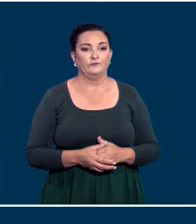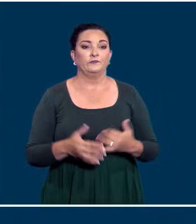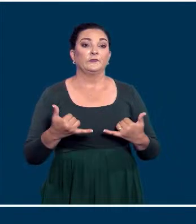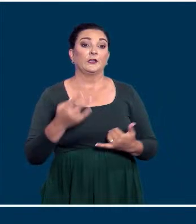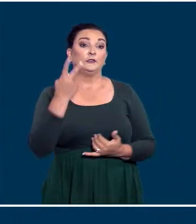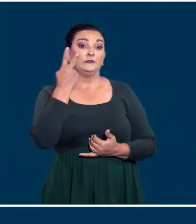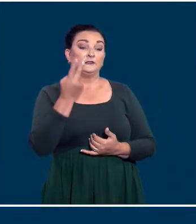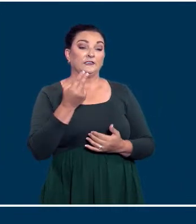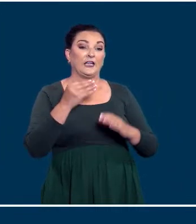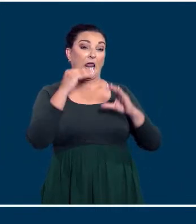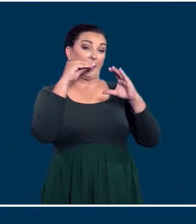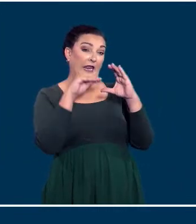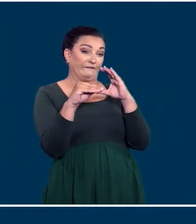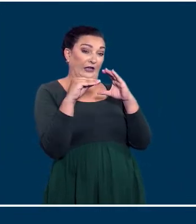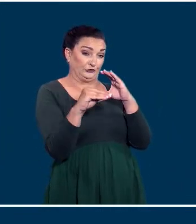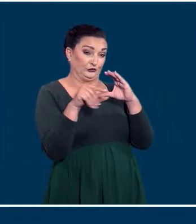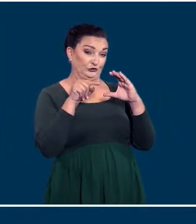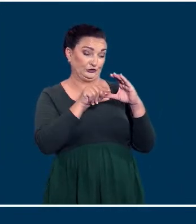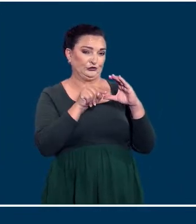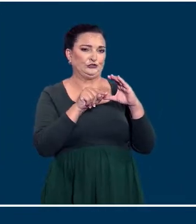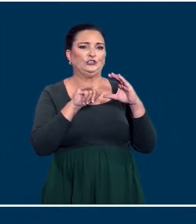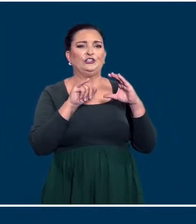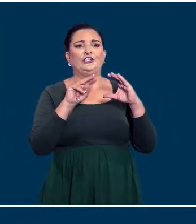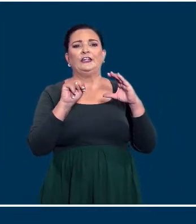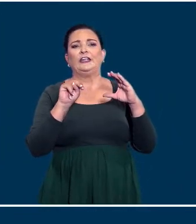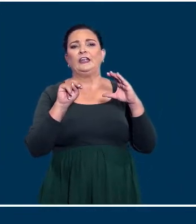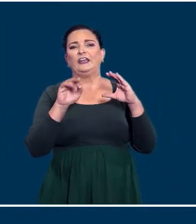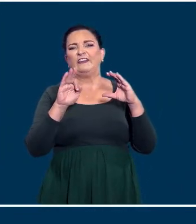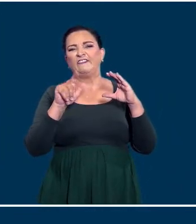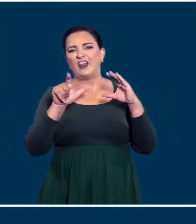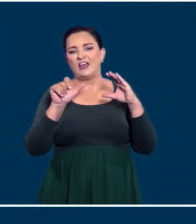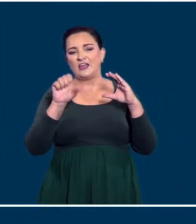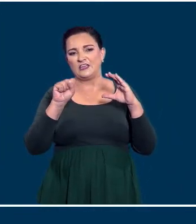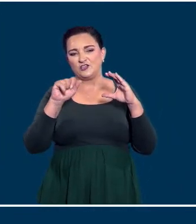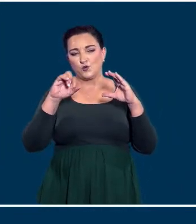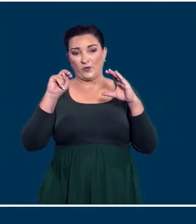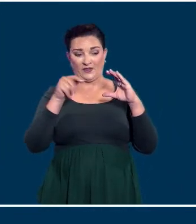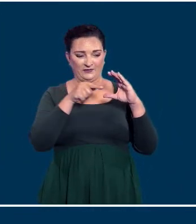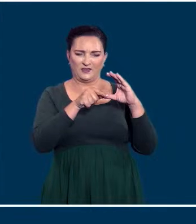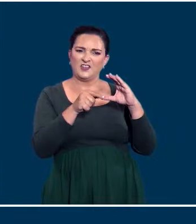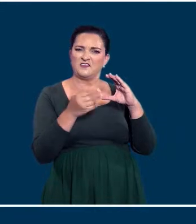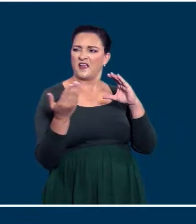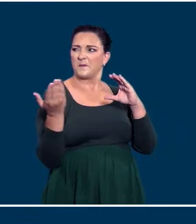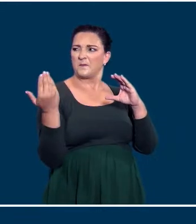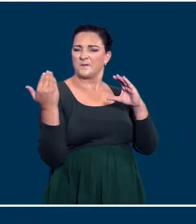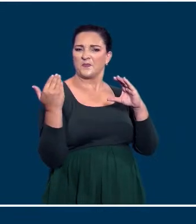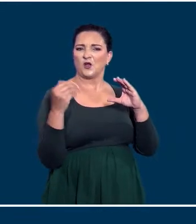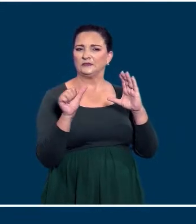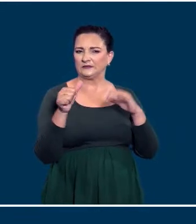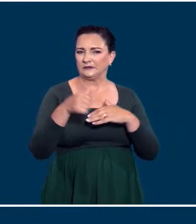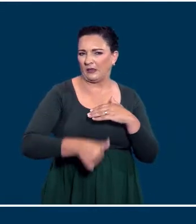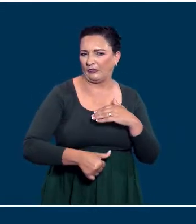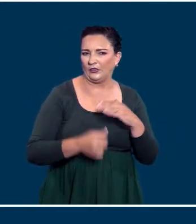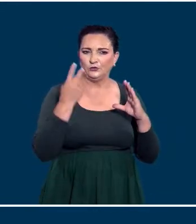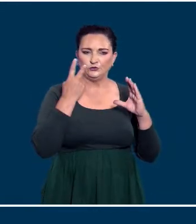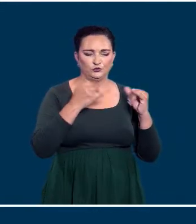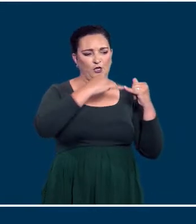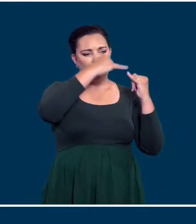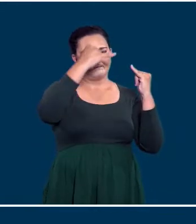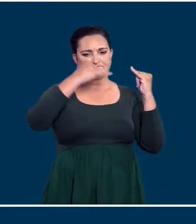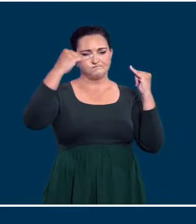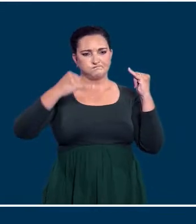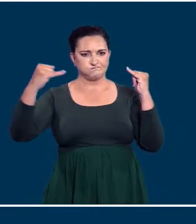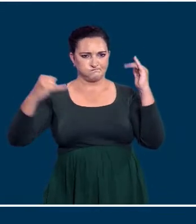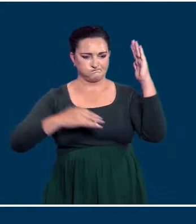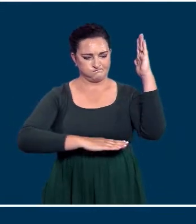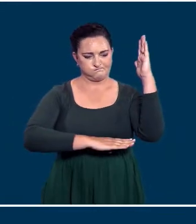proper. Inflation surprised to the downside in the past 6 months. The governor referred to that earlier. If you